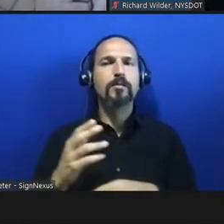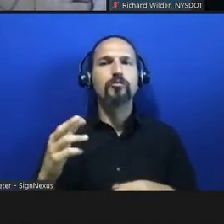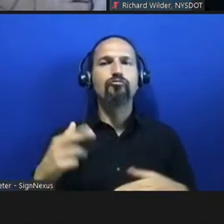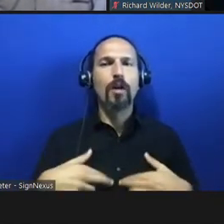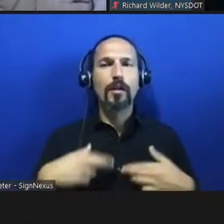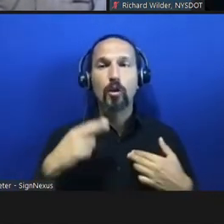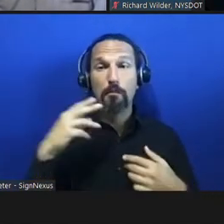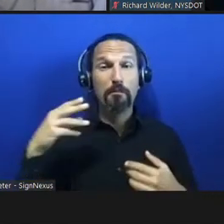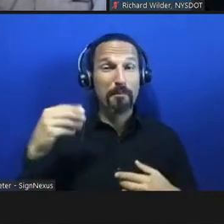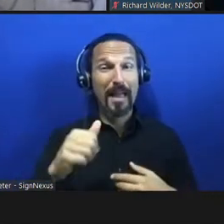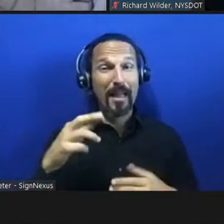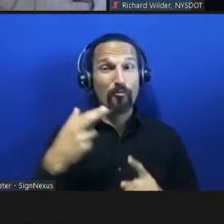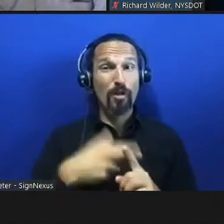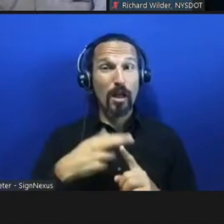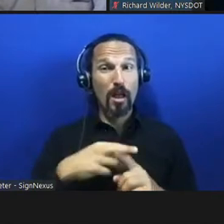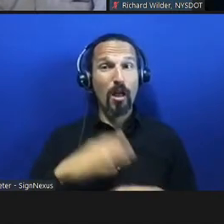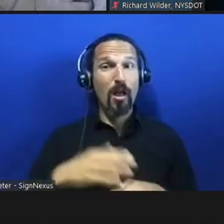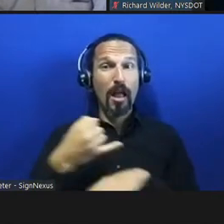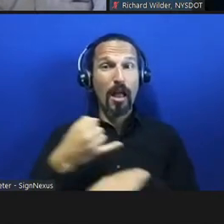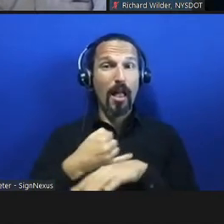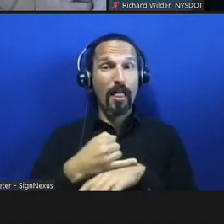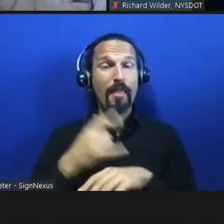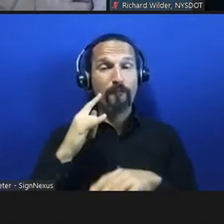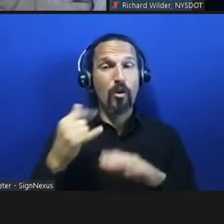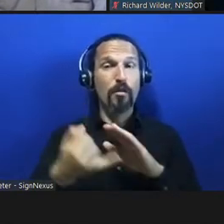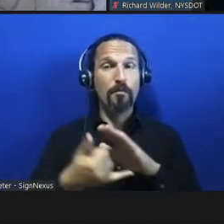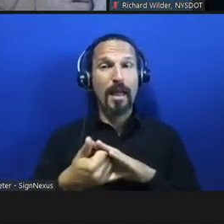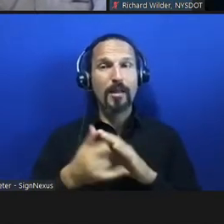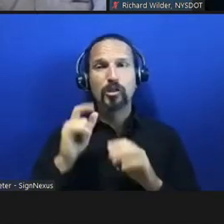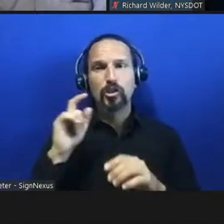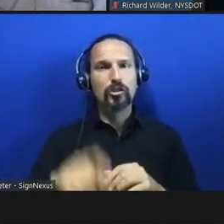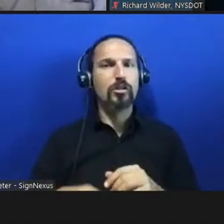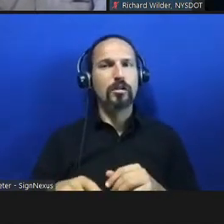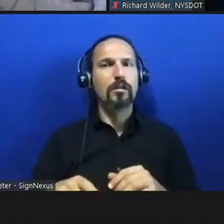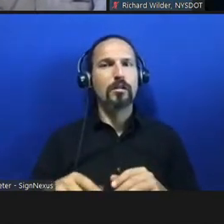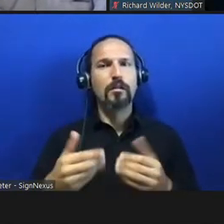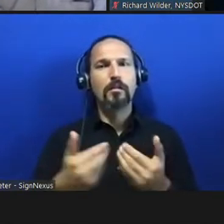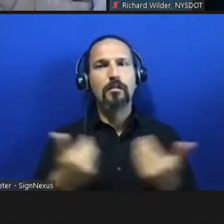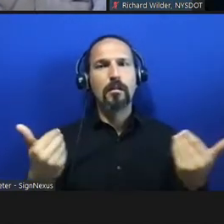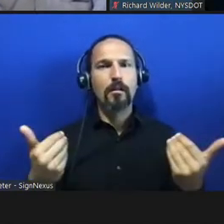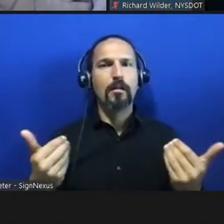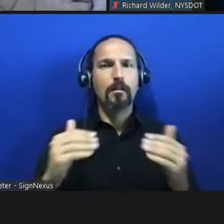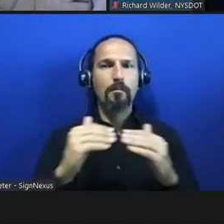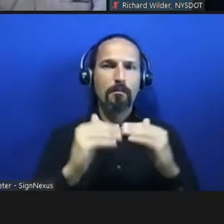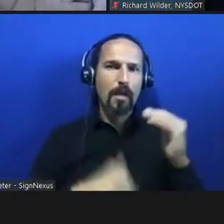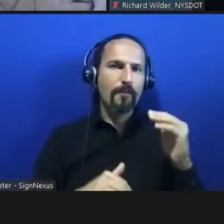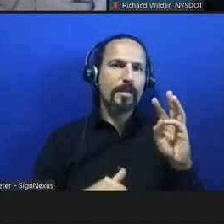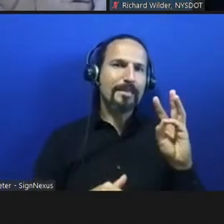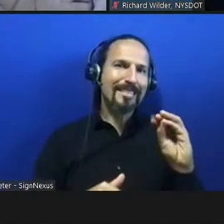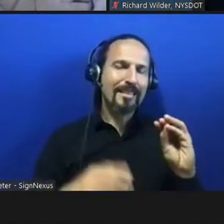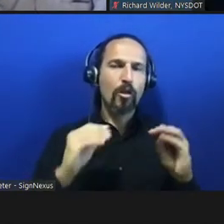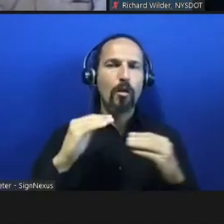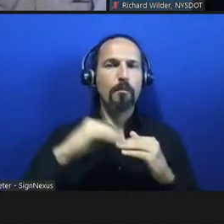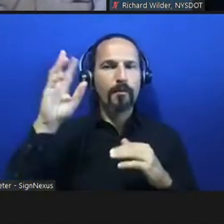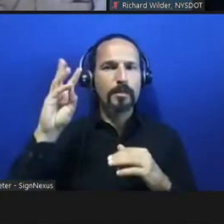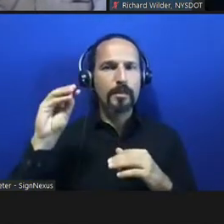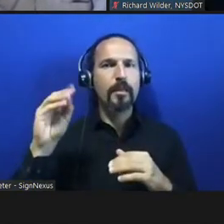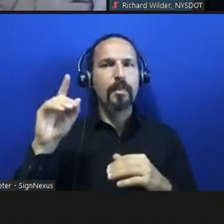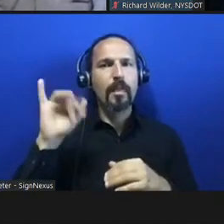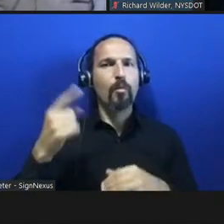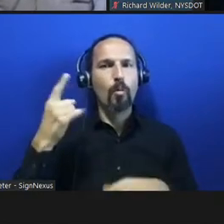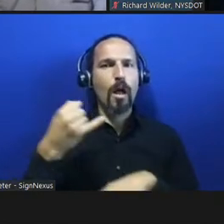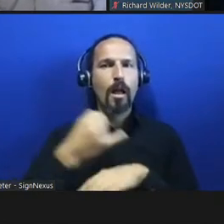who pay rent and live on the island of Manhattan should not be broken up until below 60 or above 60. it should be one Island